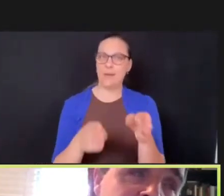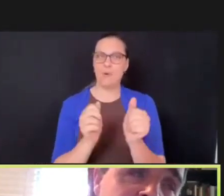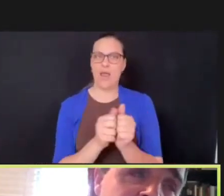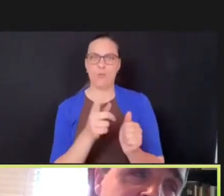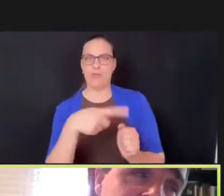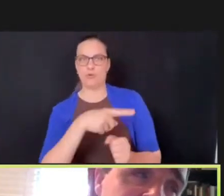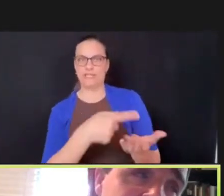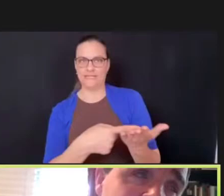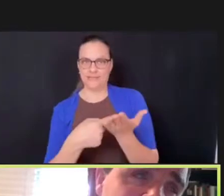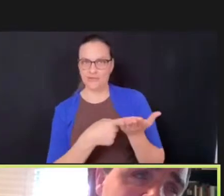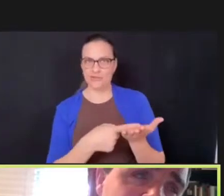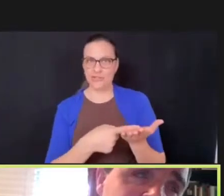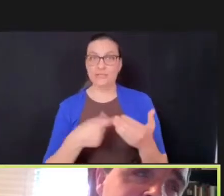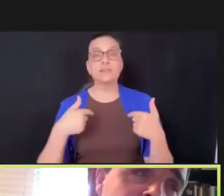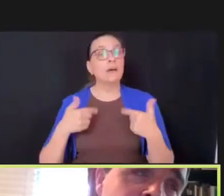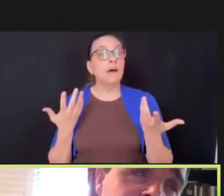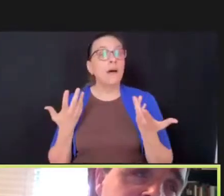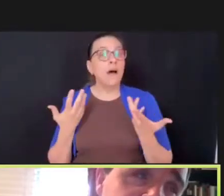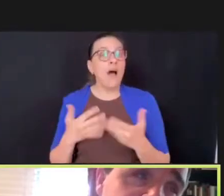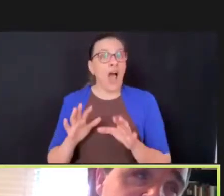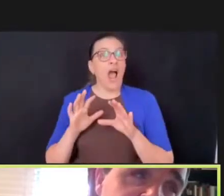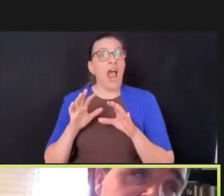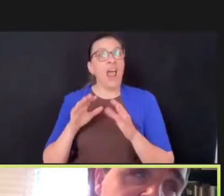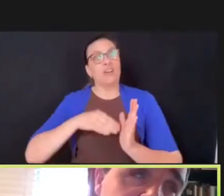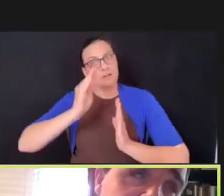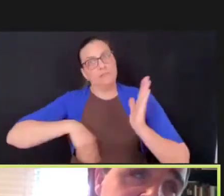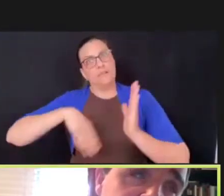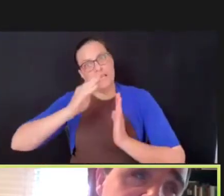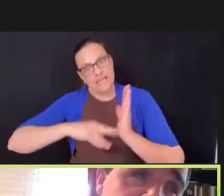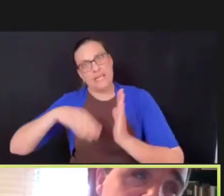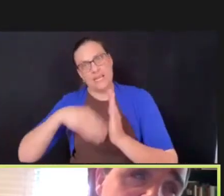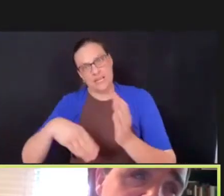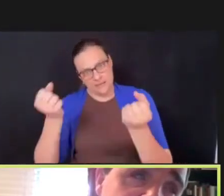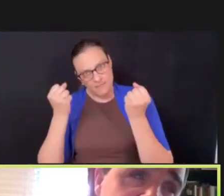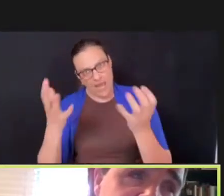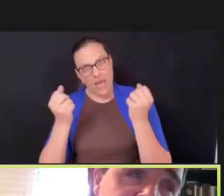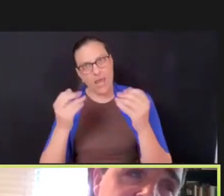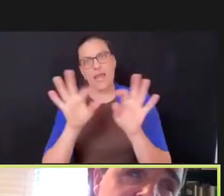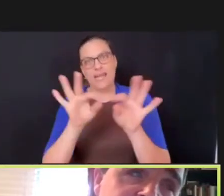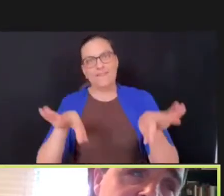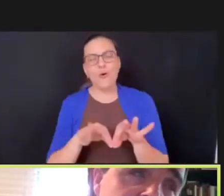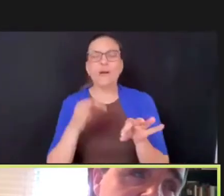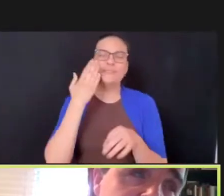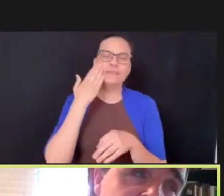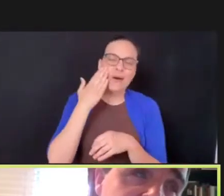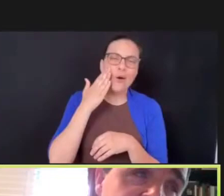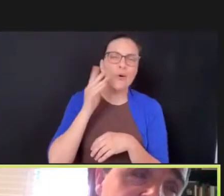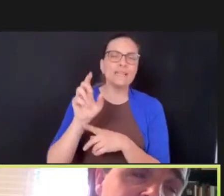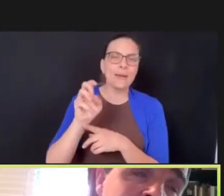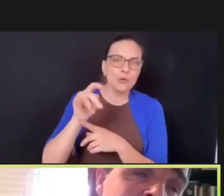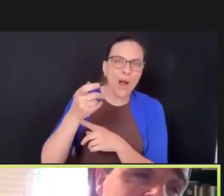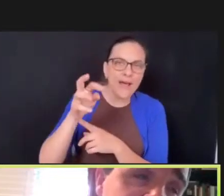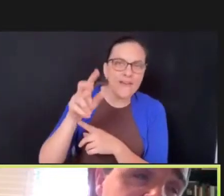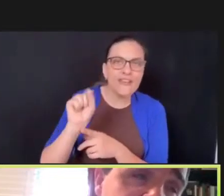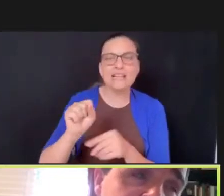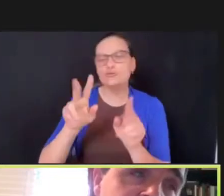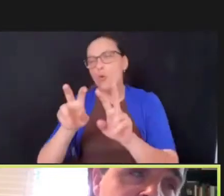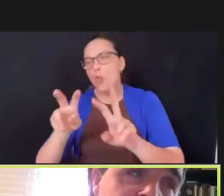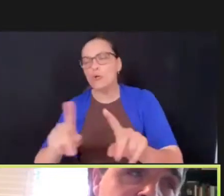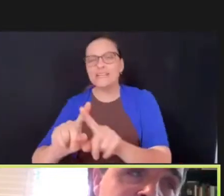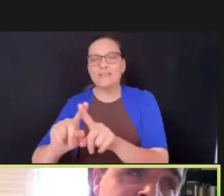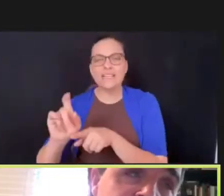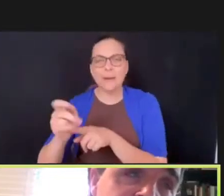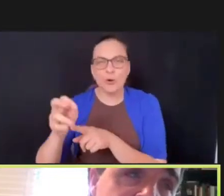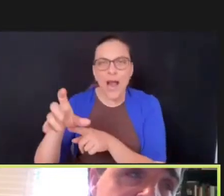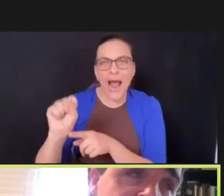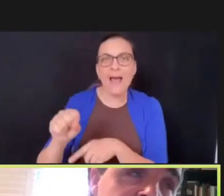completed many kind of forums, demographic forums that kind of look at different demographics or look at diversity, and disability is